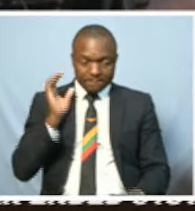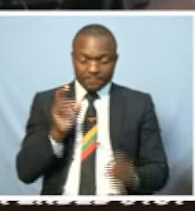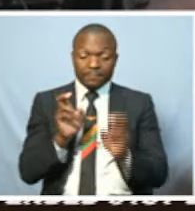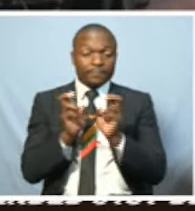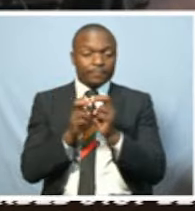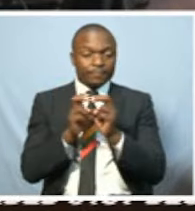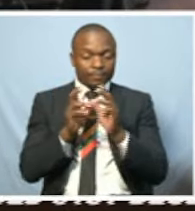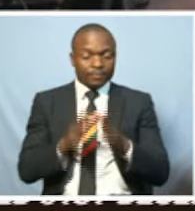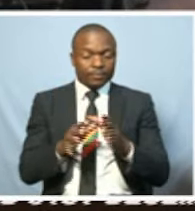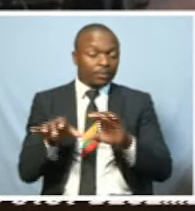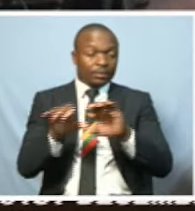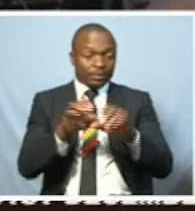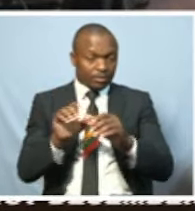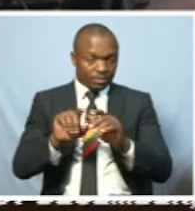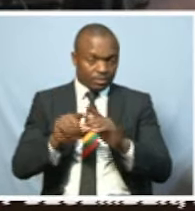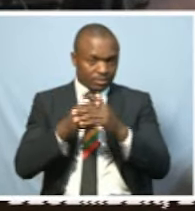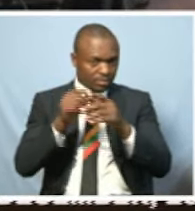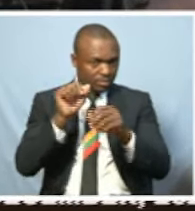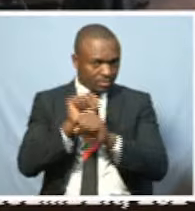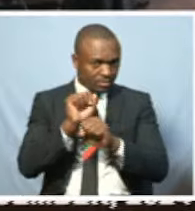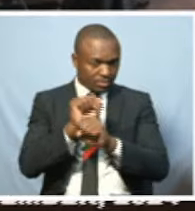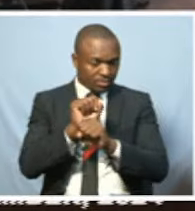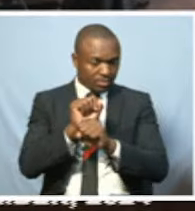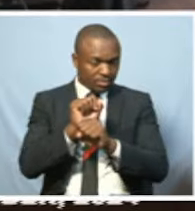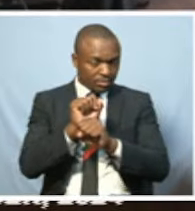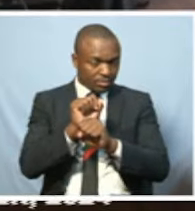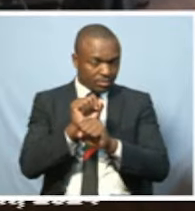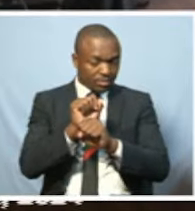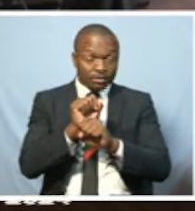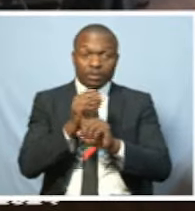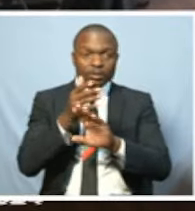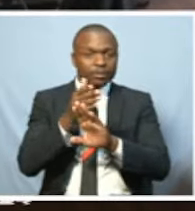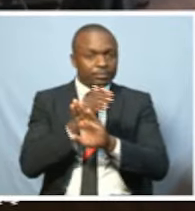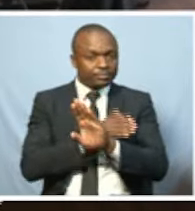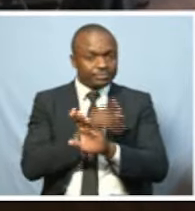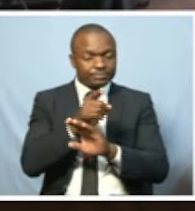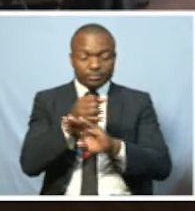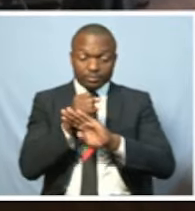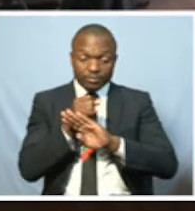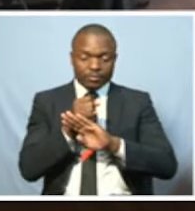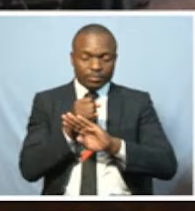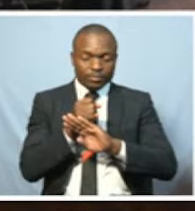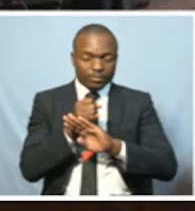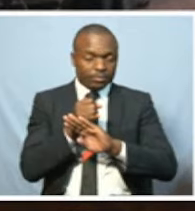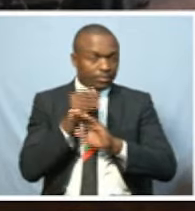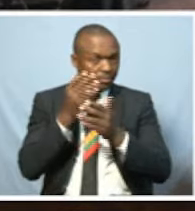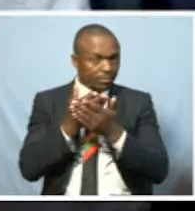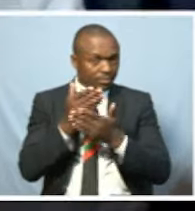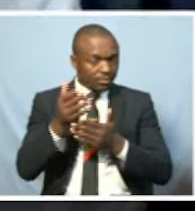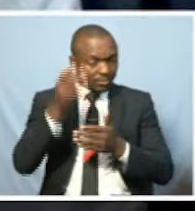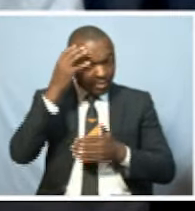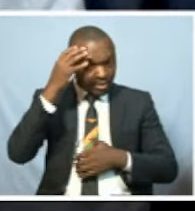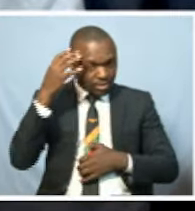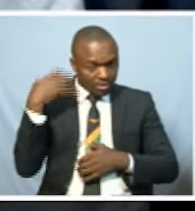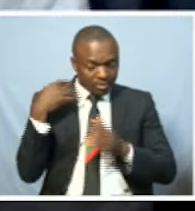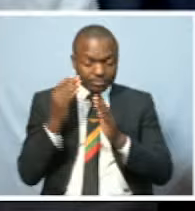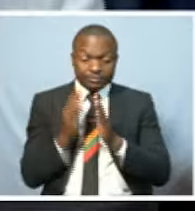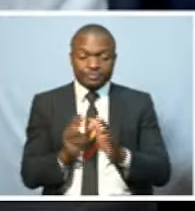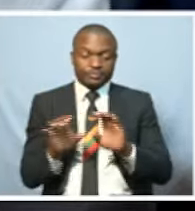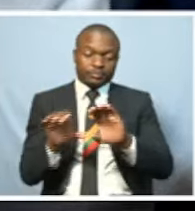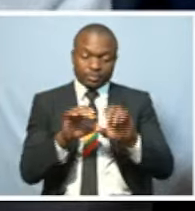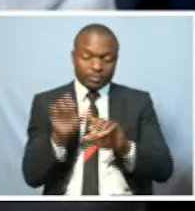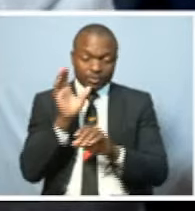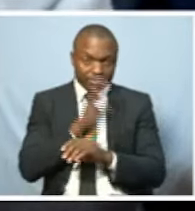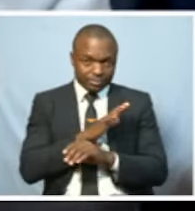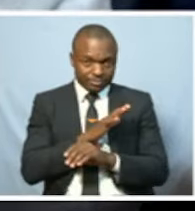to undertake the roadworks before you invited them as procurement officer? We did, Chair.